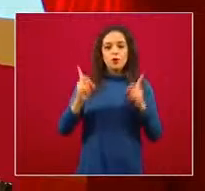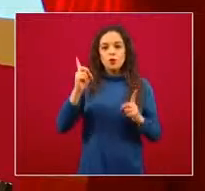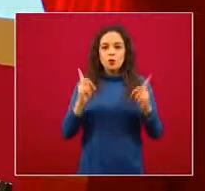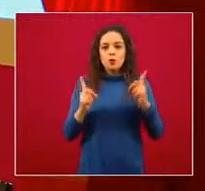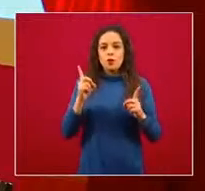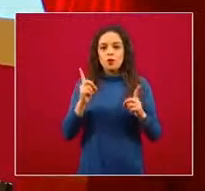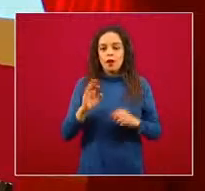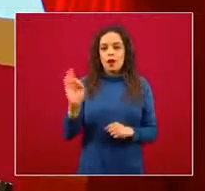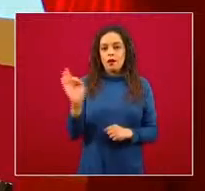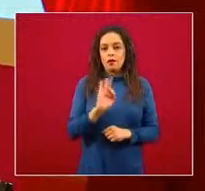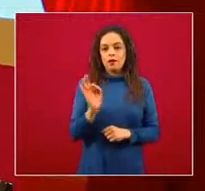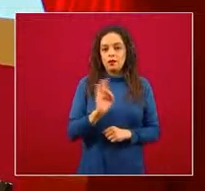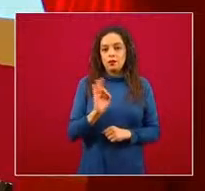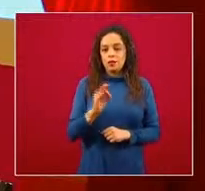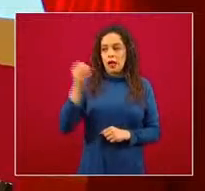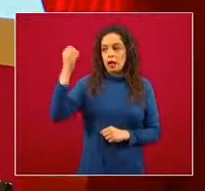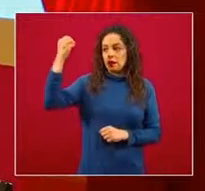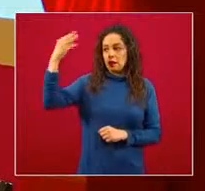about